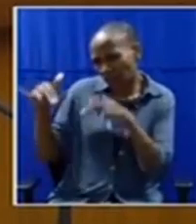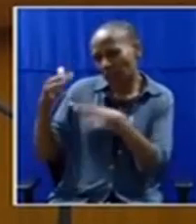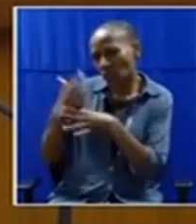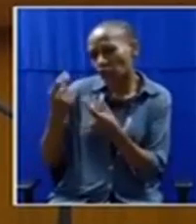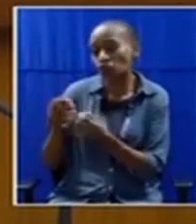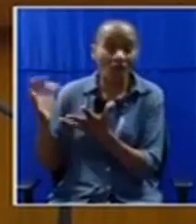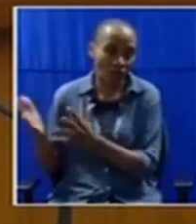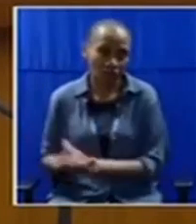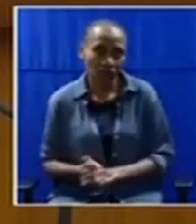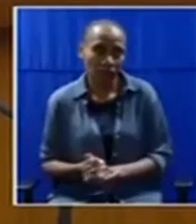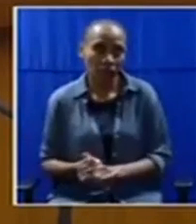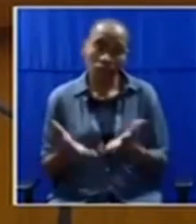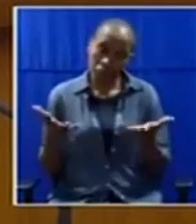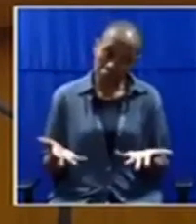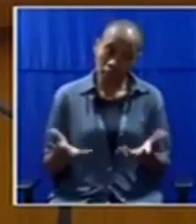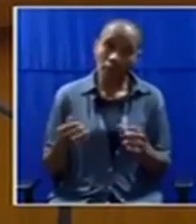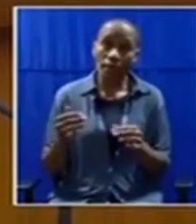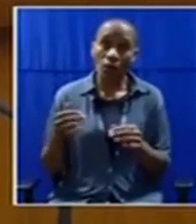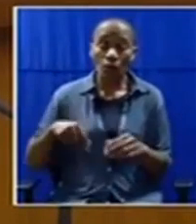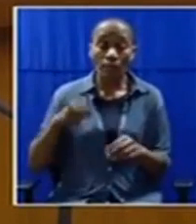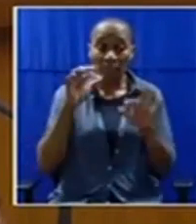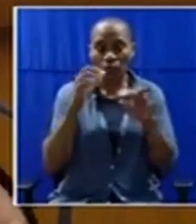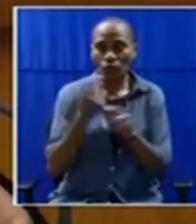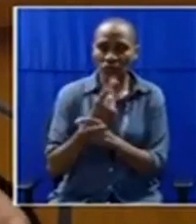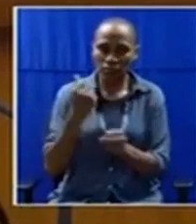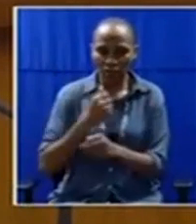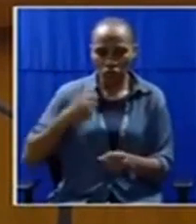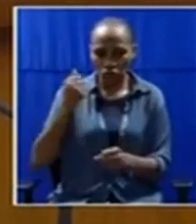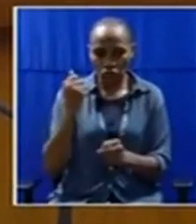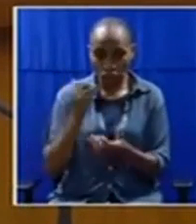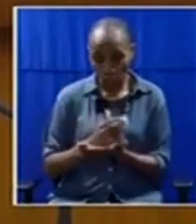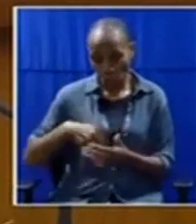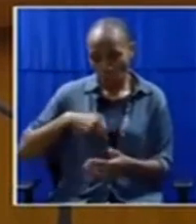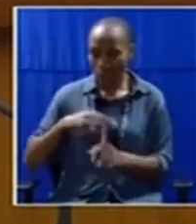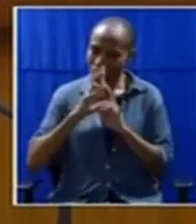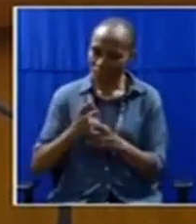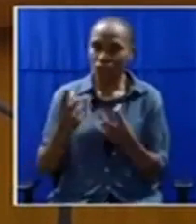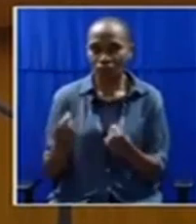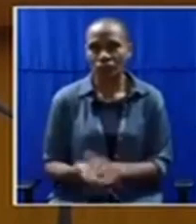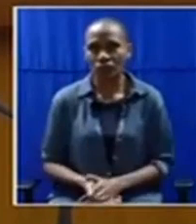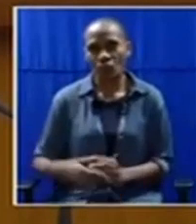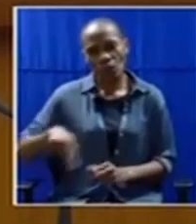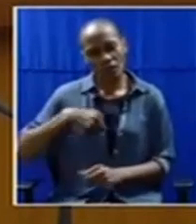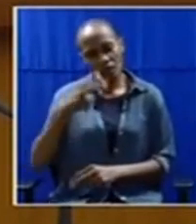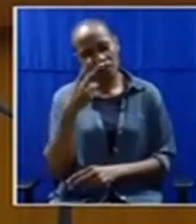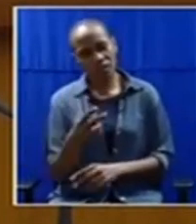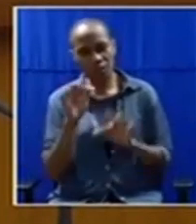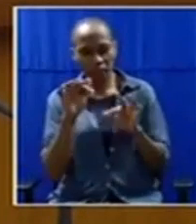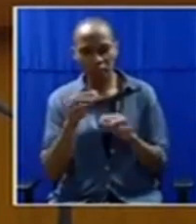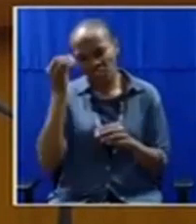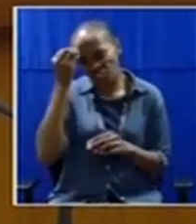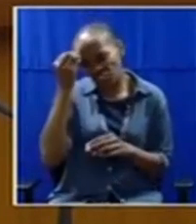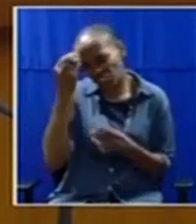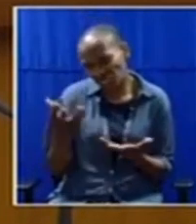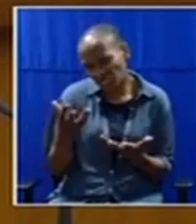parliamentarians, thereby rightfully holding us accountable. We have seen massive interest in our legislative and